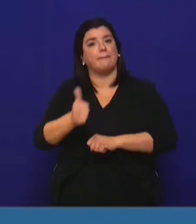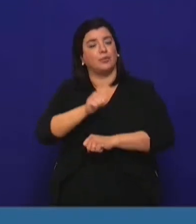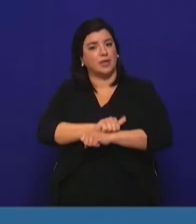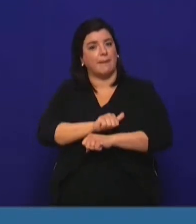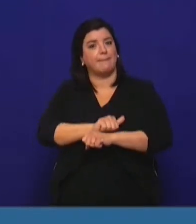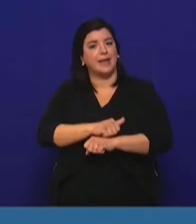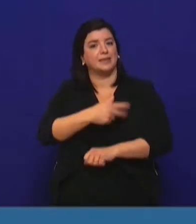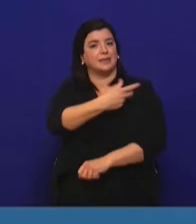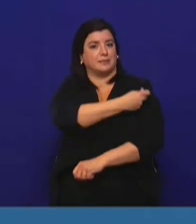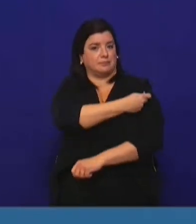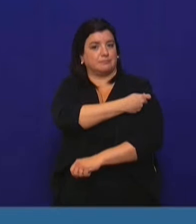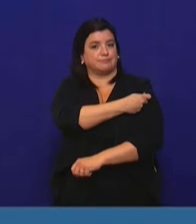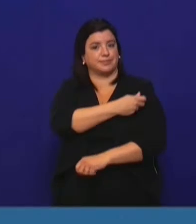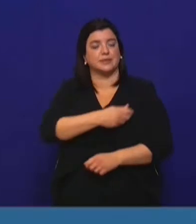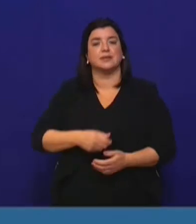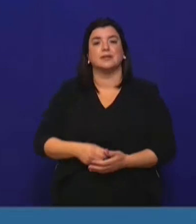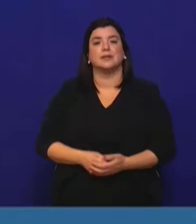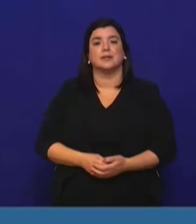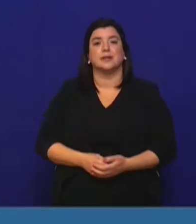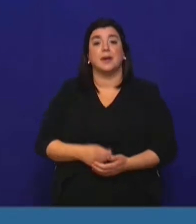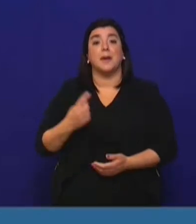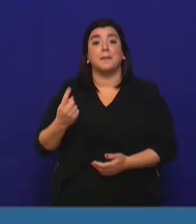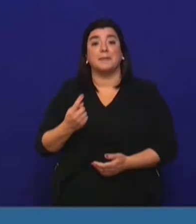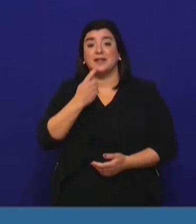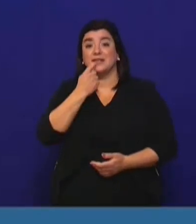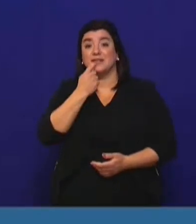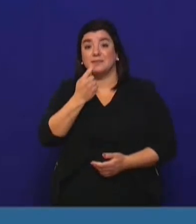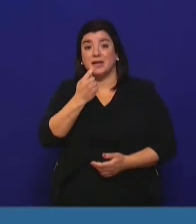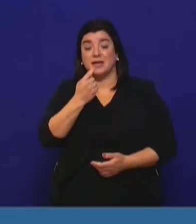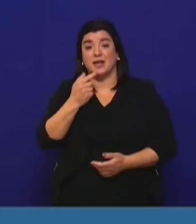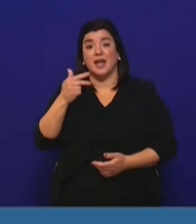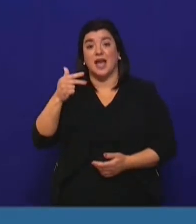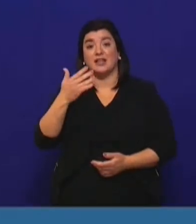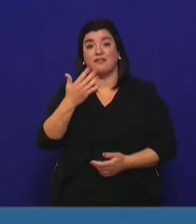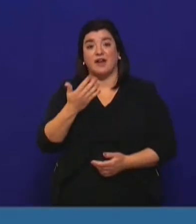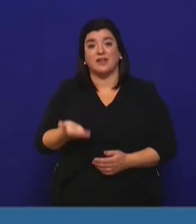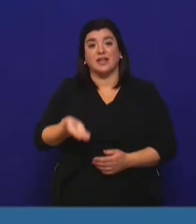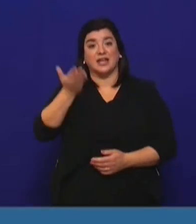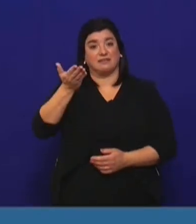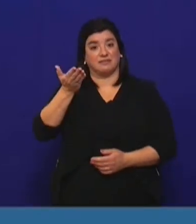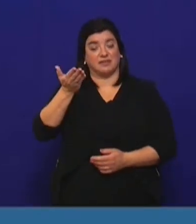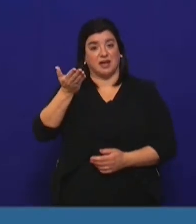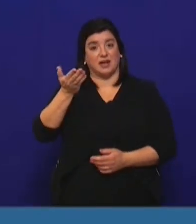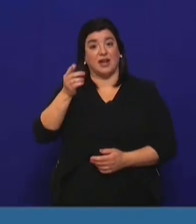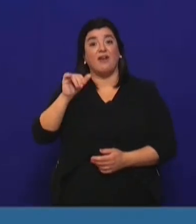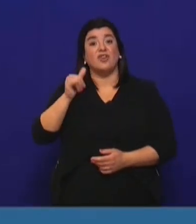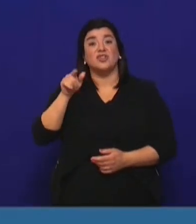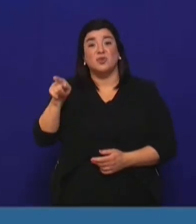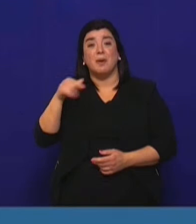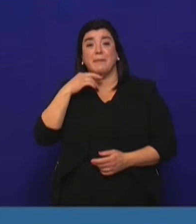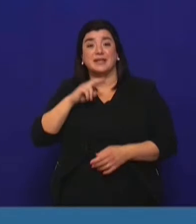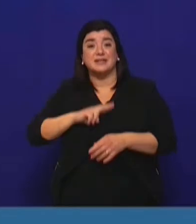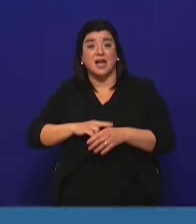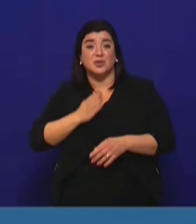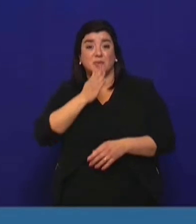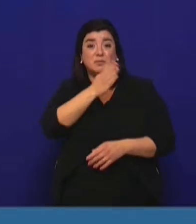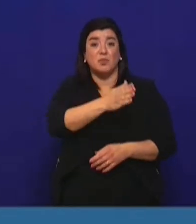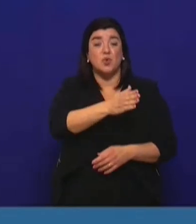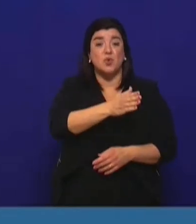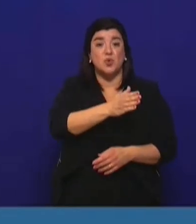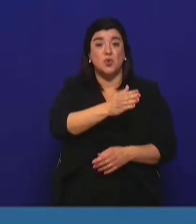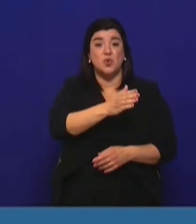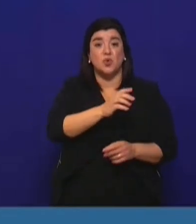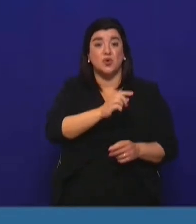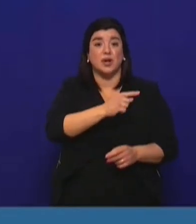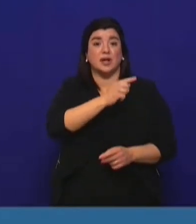Anka dawk l-anzjani ta' il-fuq minn 85 sena li huma ma jistgħux joħorġu, ma jistgħux jiġu fiċ-ċentri